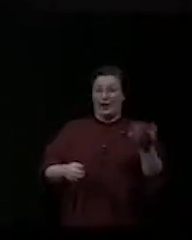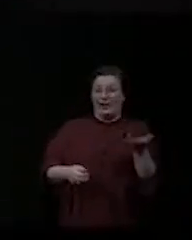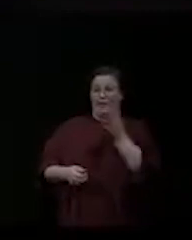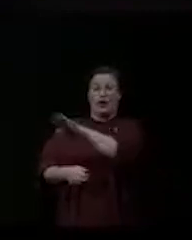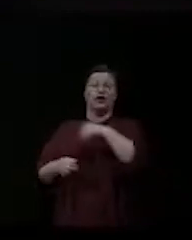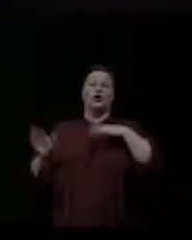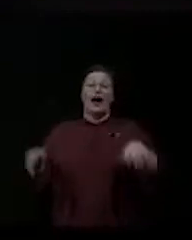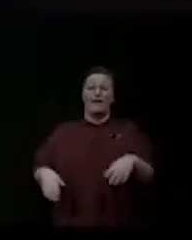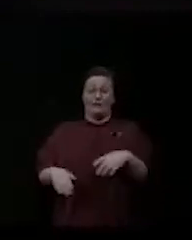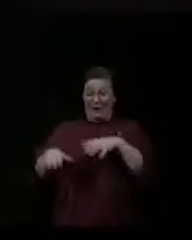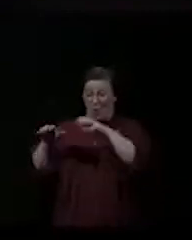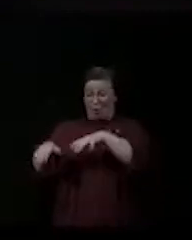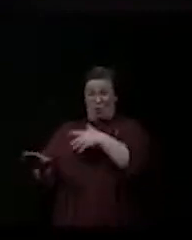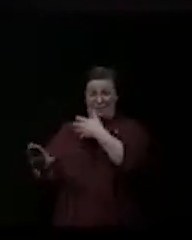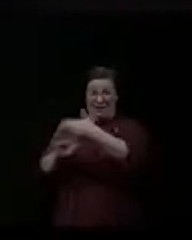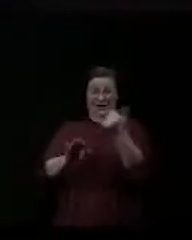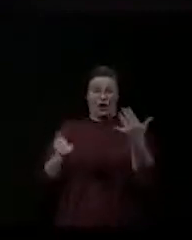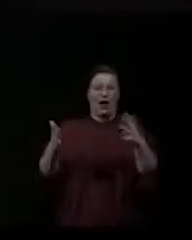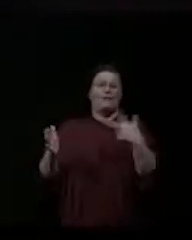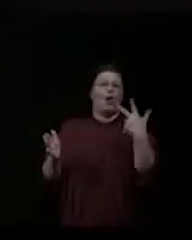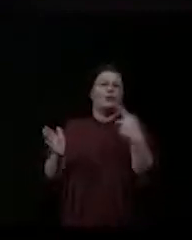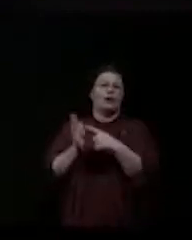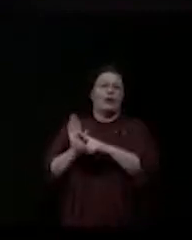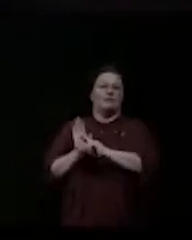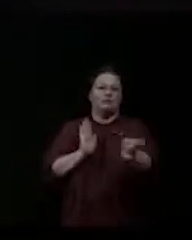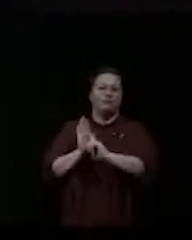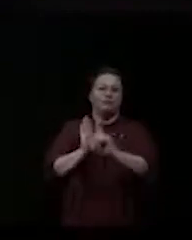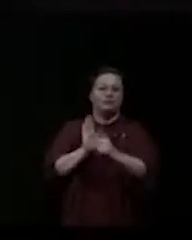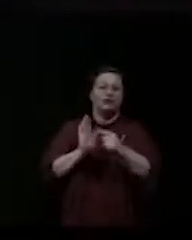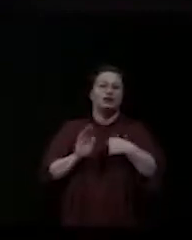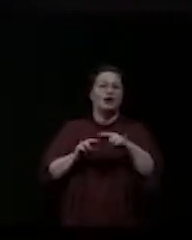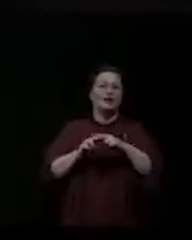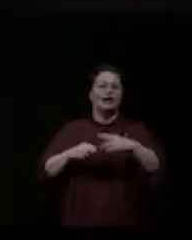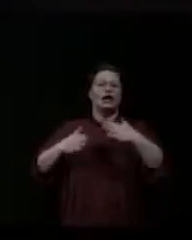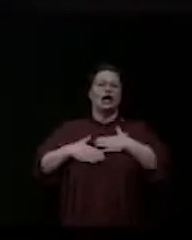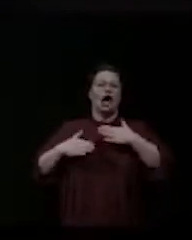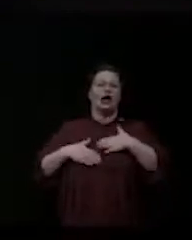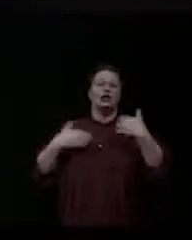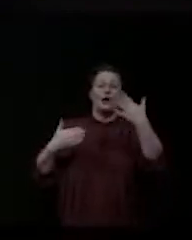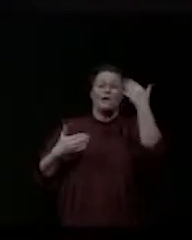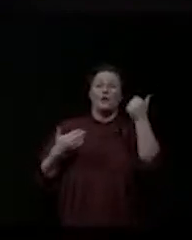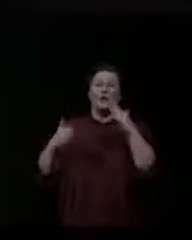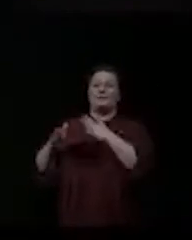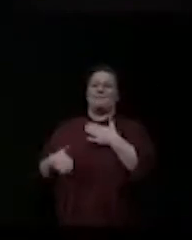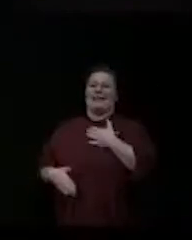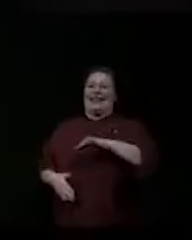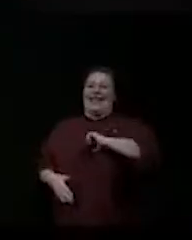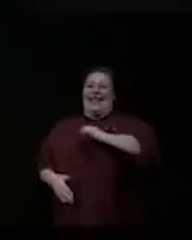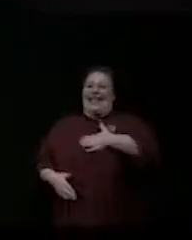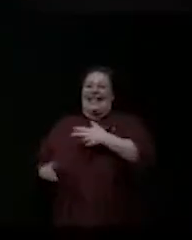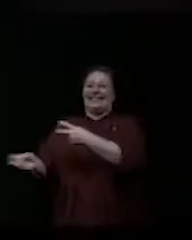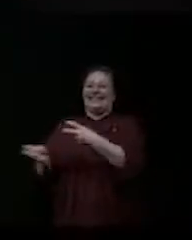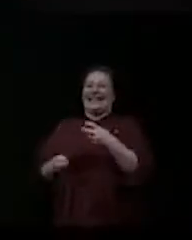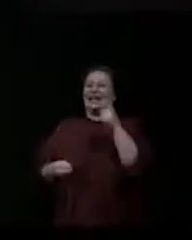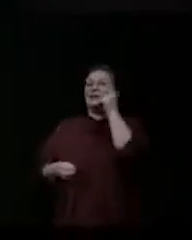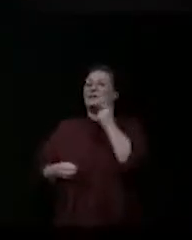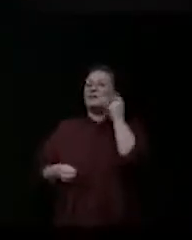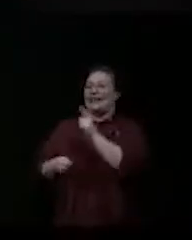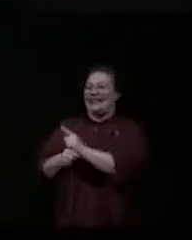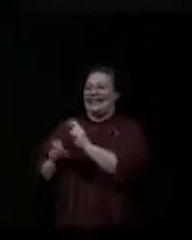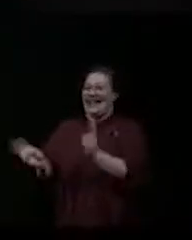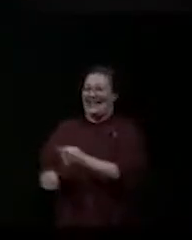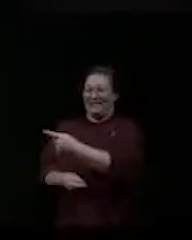since October, so I'm very happy to be in my own bed for Christmas. So